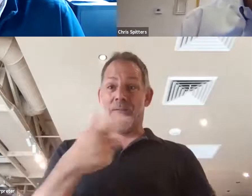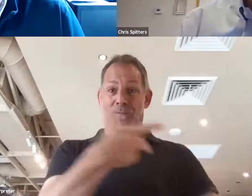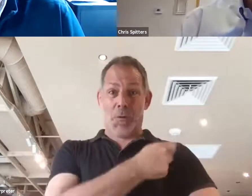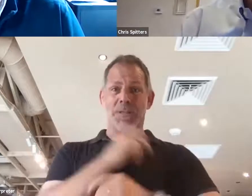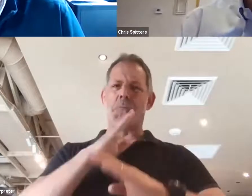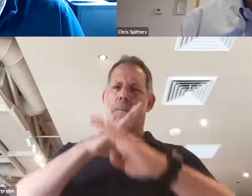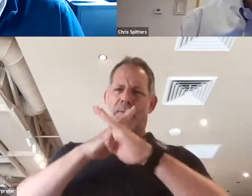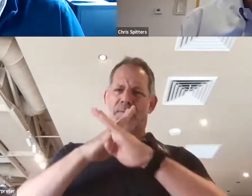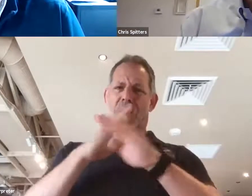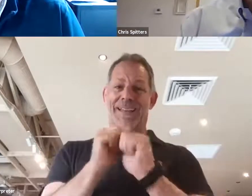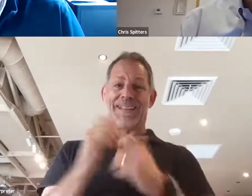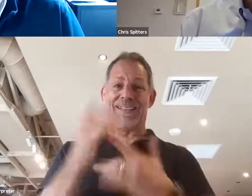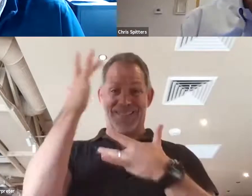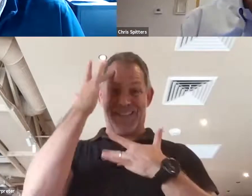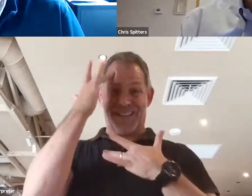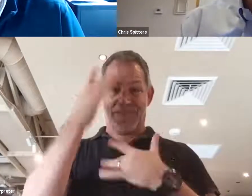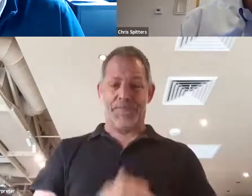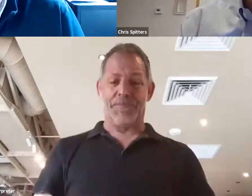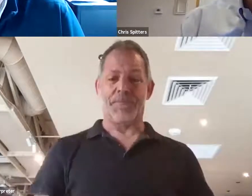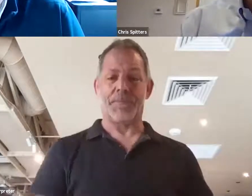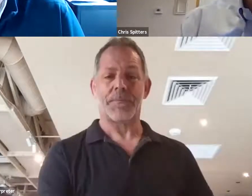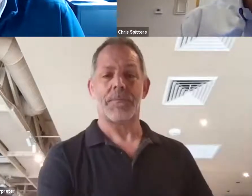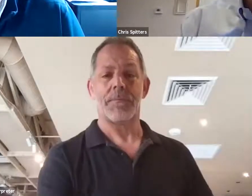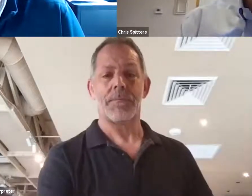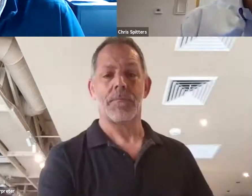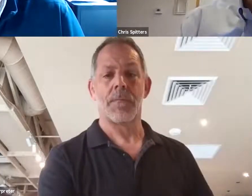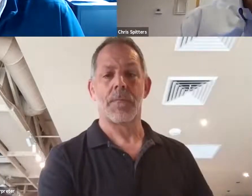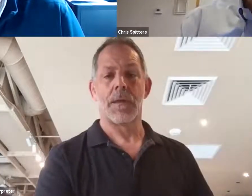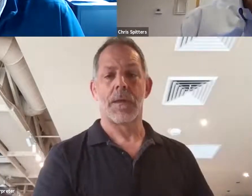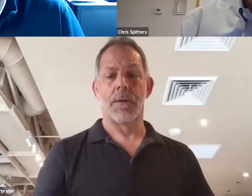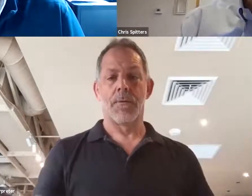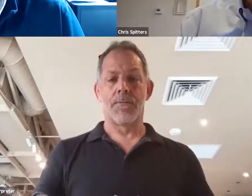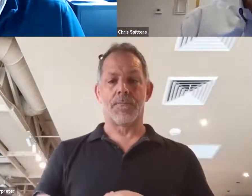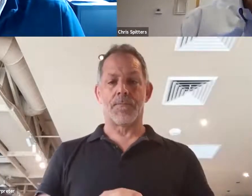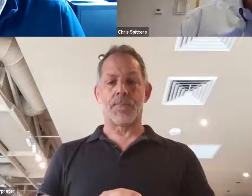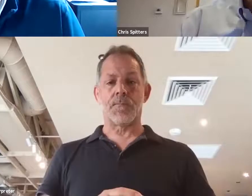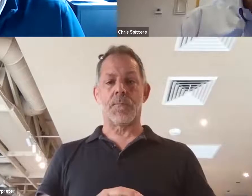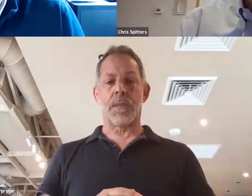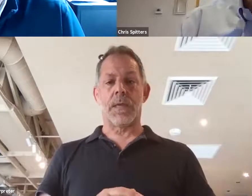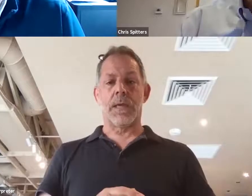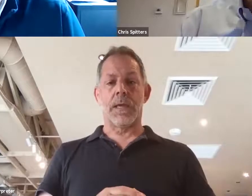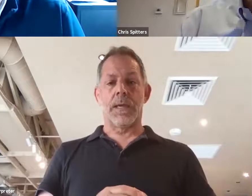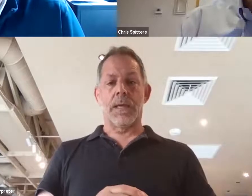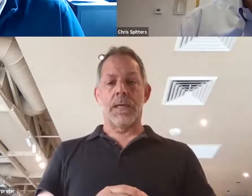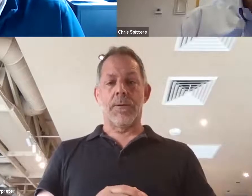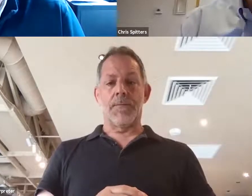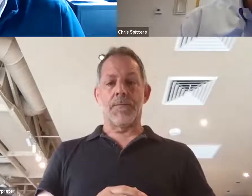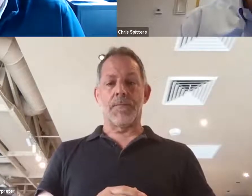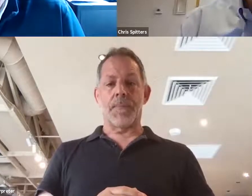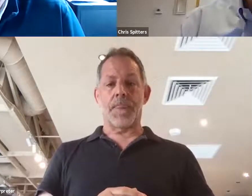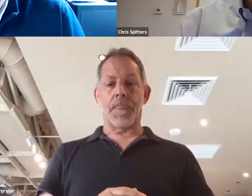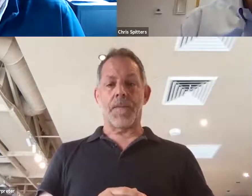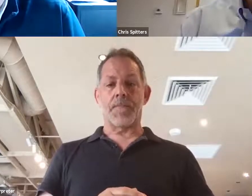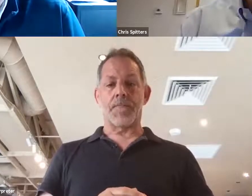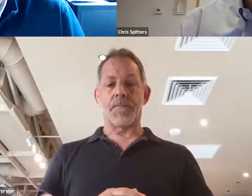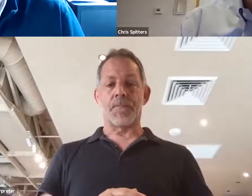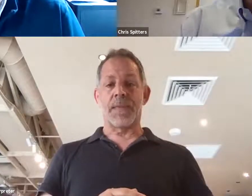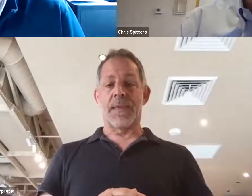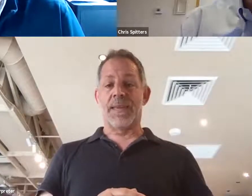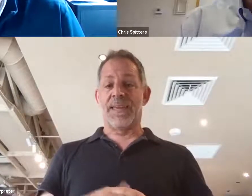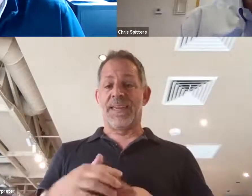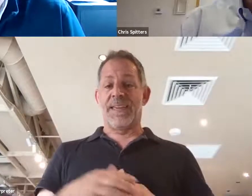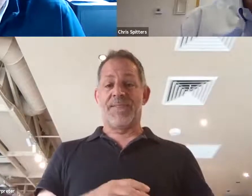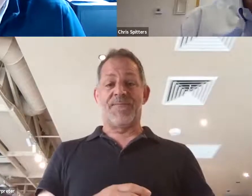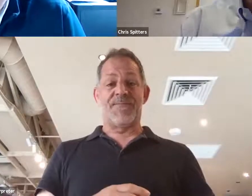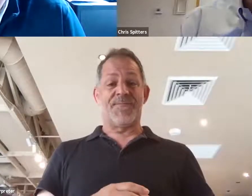Very, very proud of our county and all our residents. We've done great. We've pushed the numbers